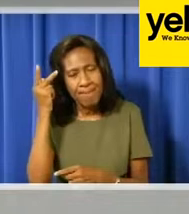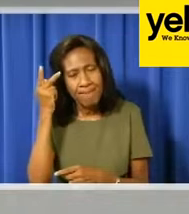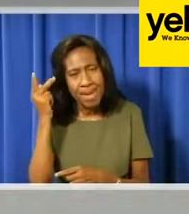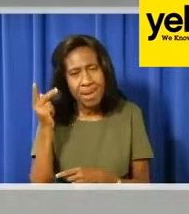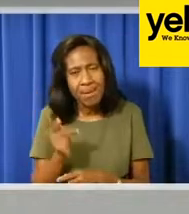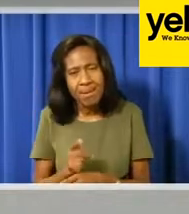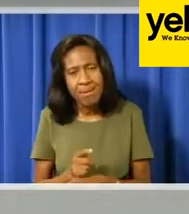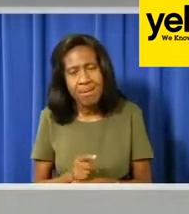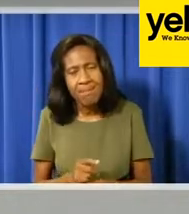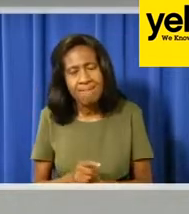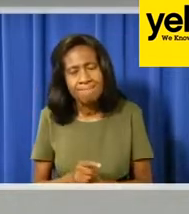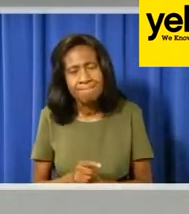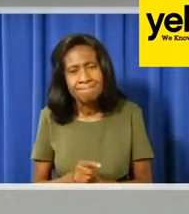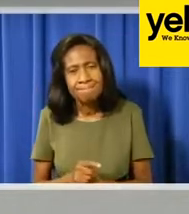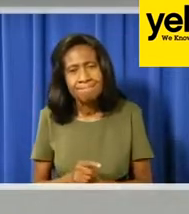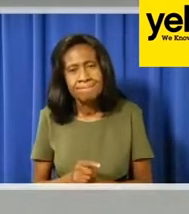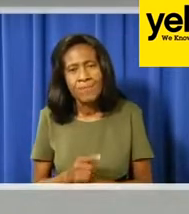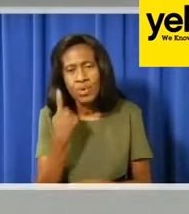for WORC,